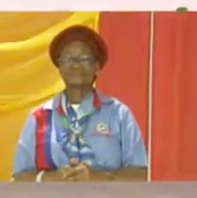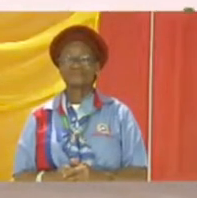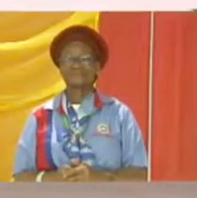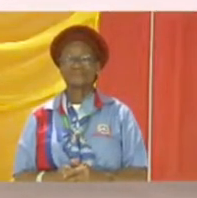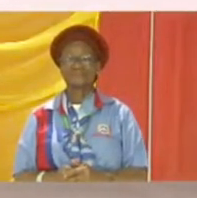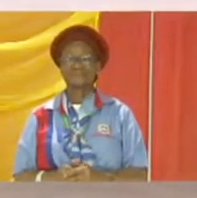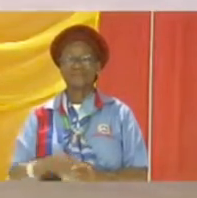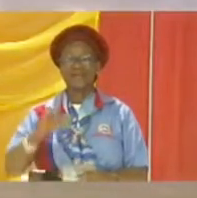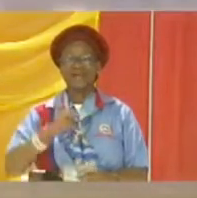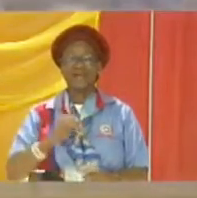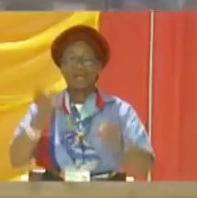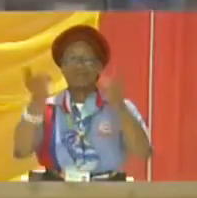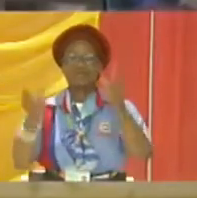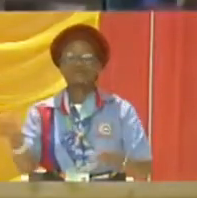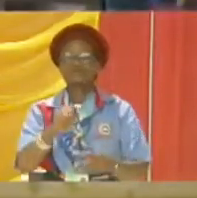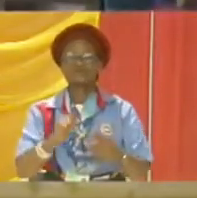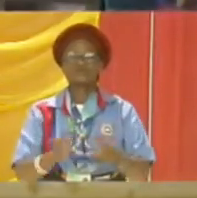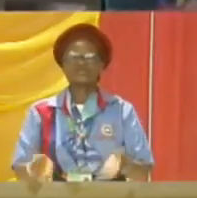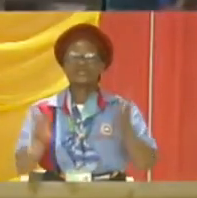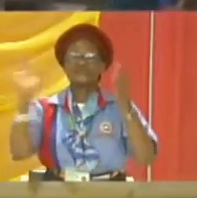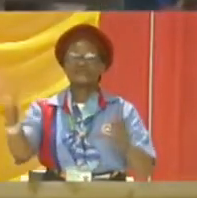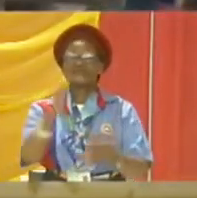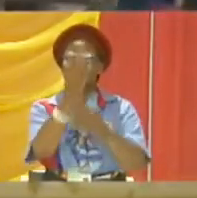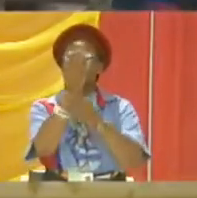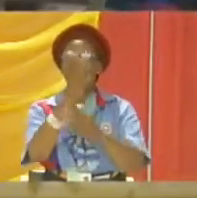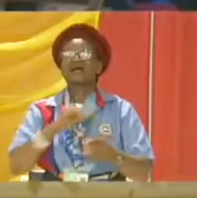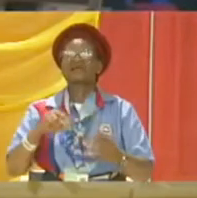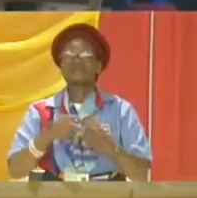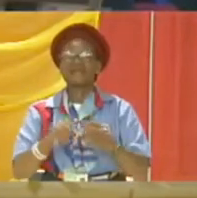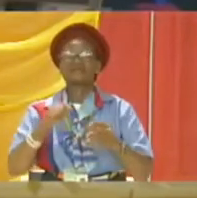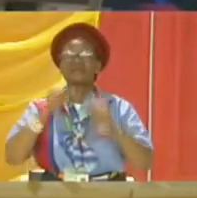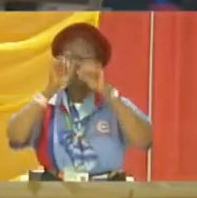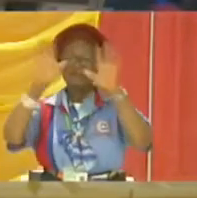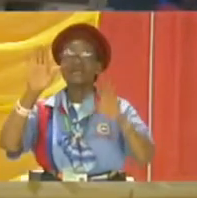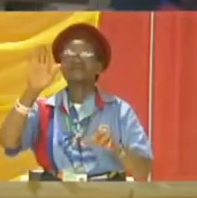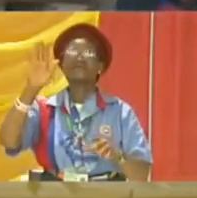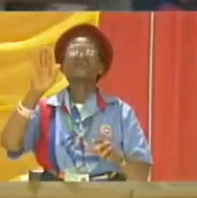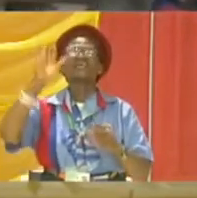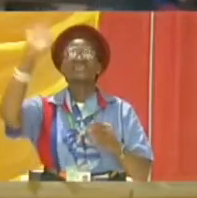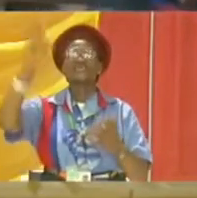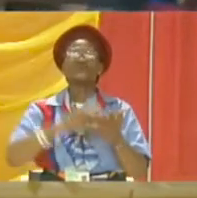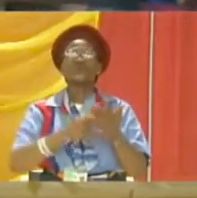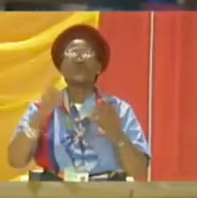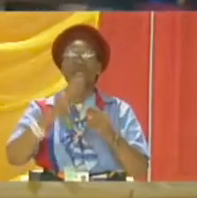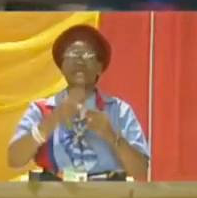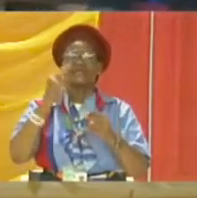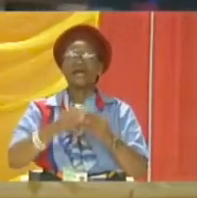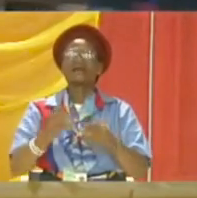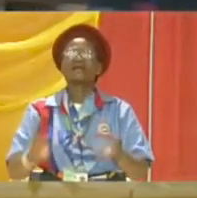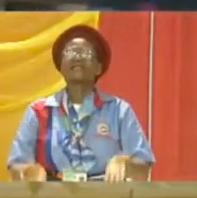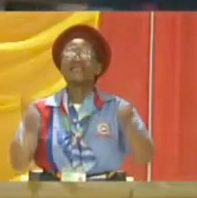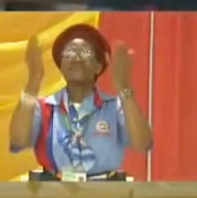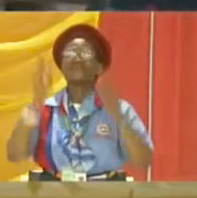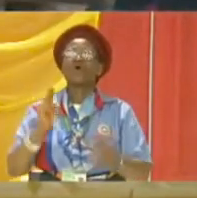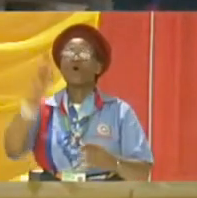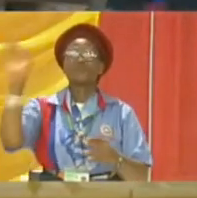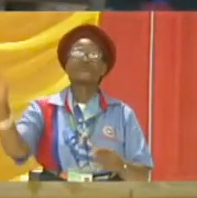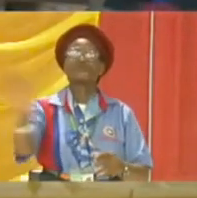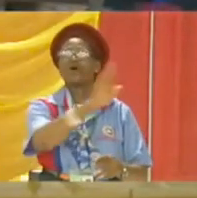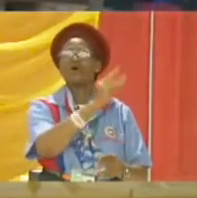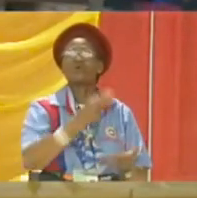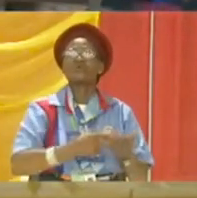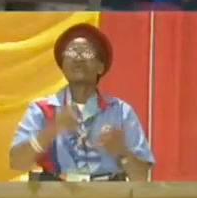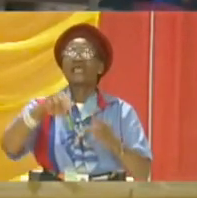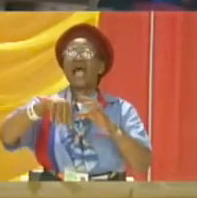hallelujah. I want you to lift your hands to the Most High God and begin to bless His holy name. Be a warrior, so kiss your Lord, Lord, my request, better see in my book for coming